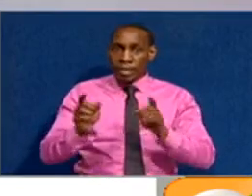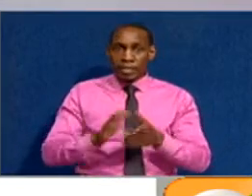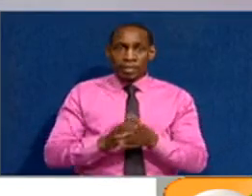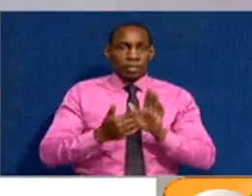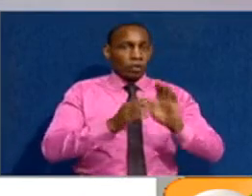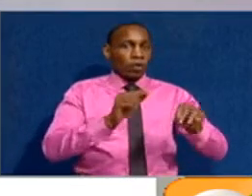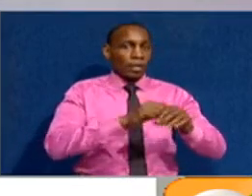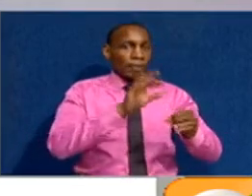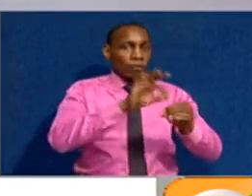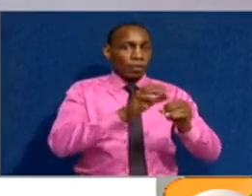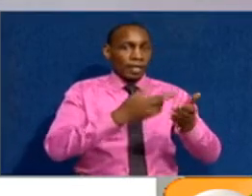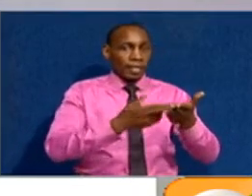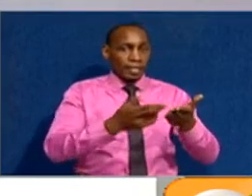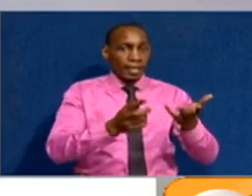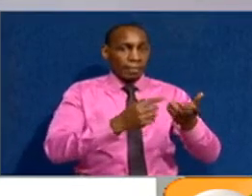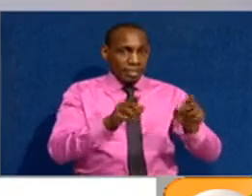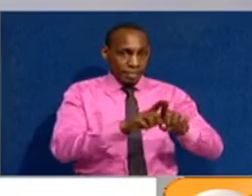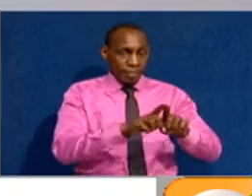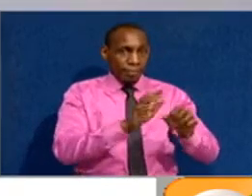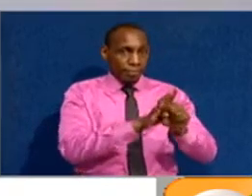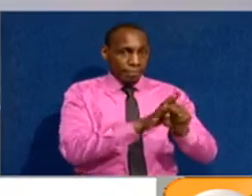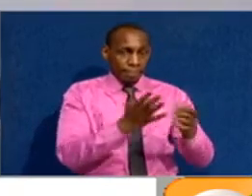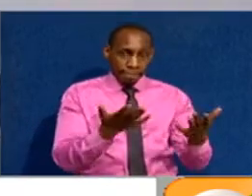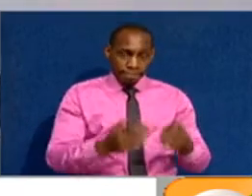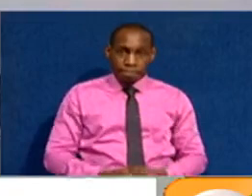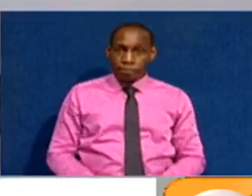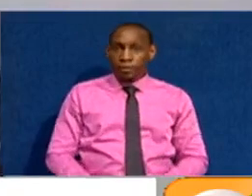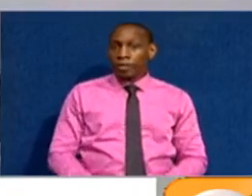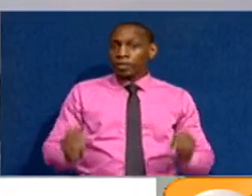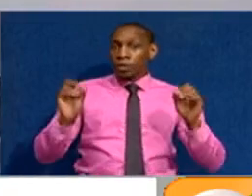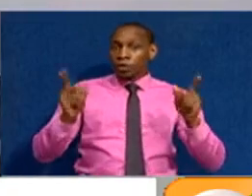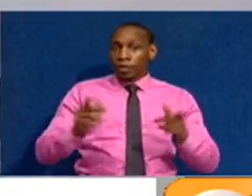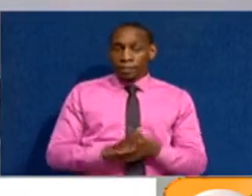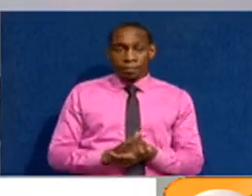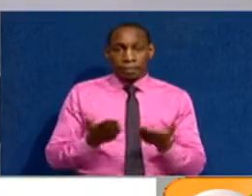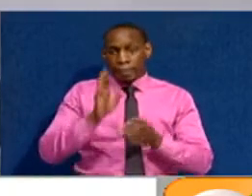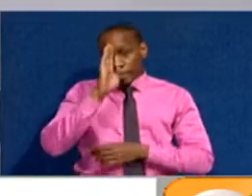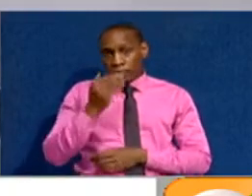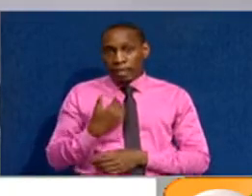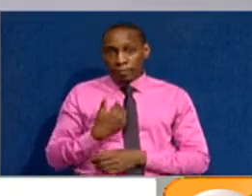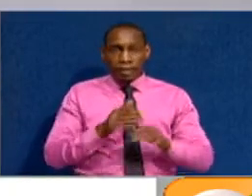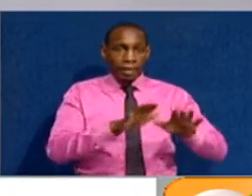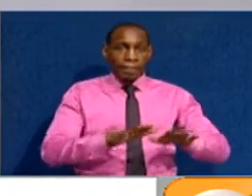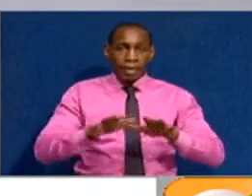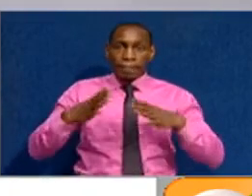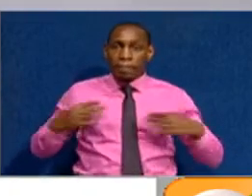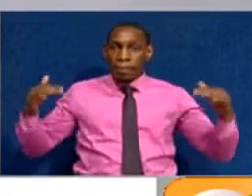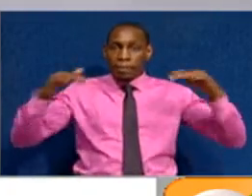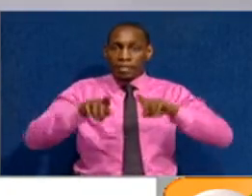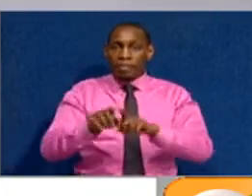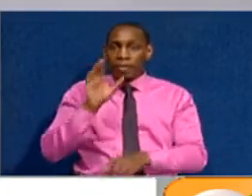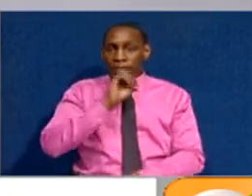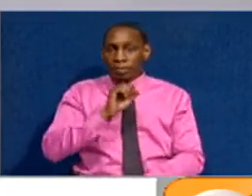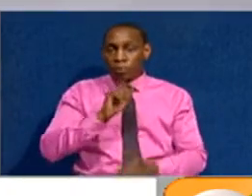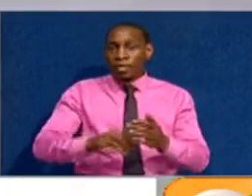this reflect in the voter register in terms of numbers? Okay, let me give the benefit of doubt to the campaign crowds and assume